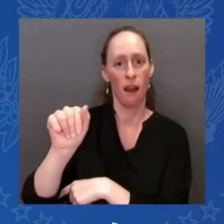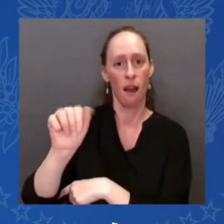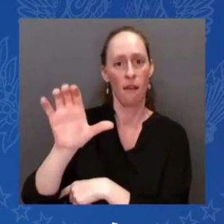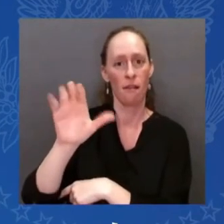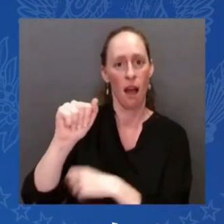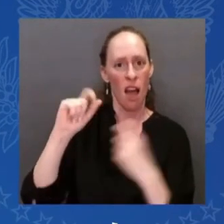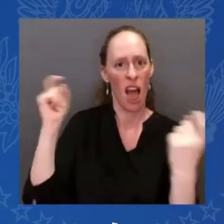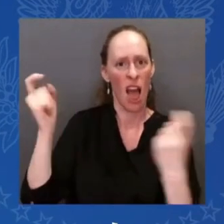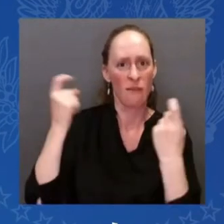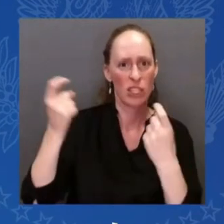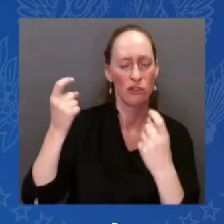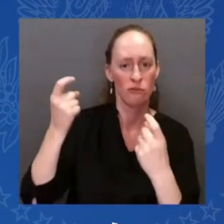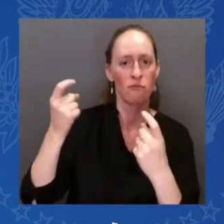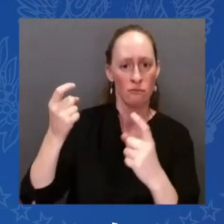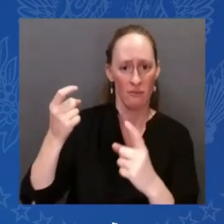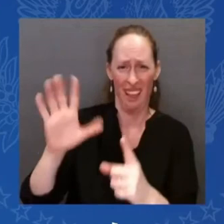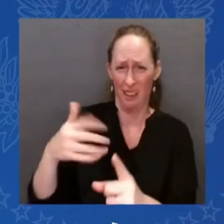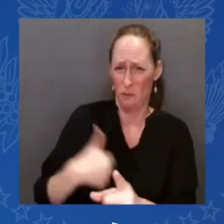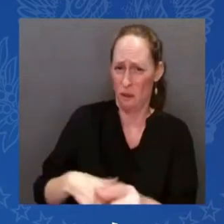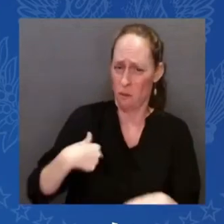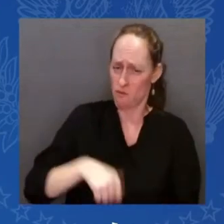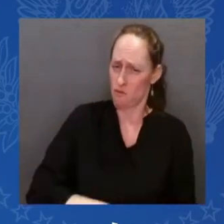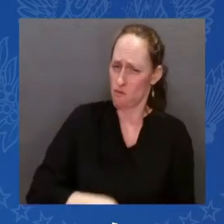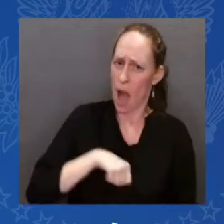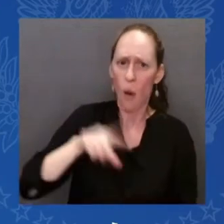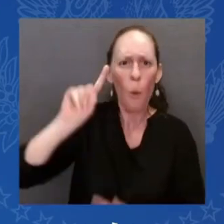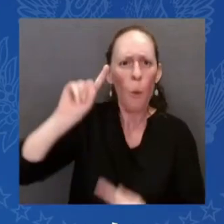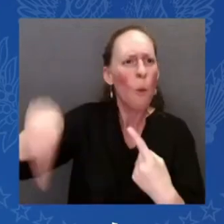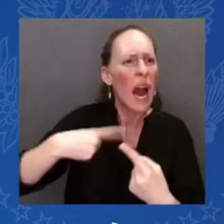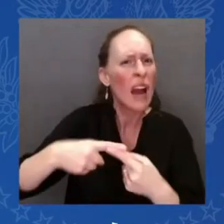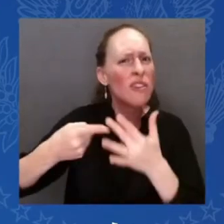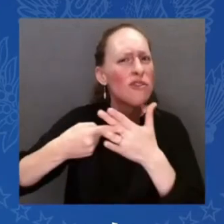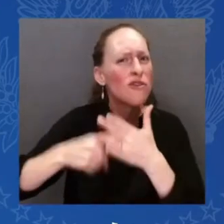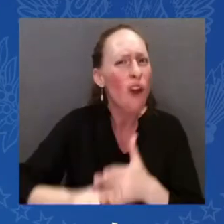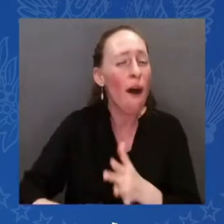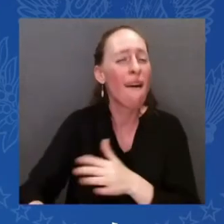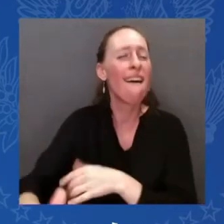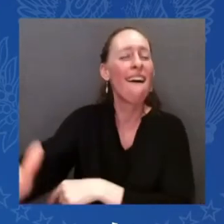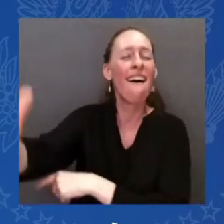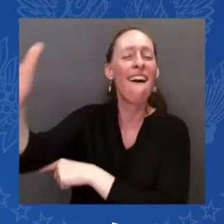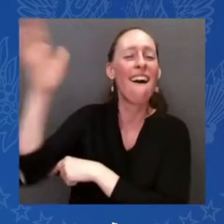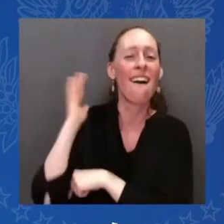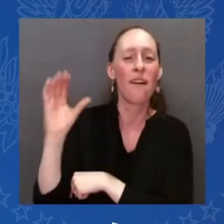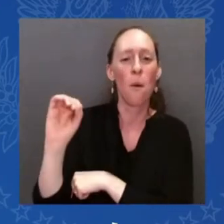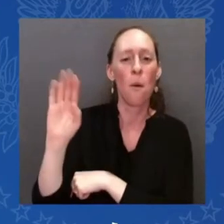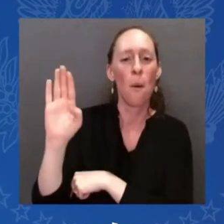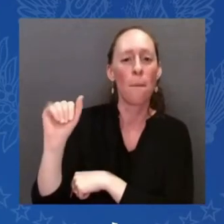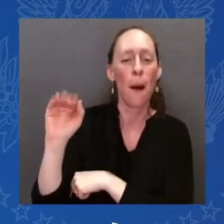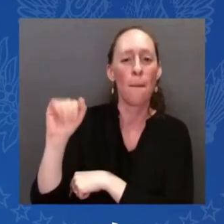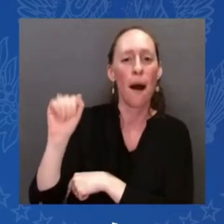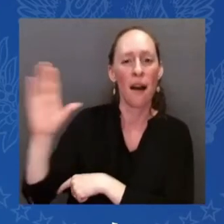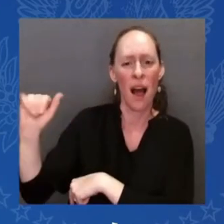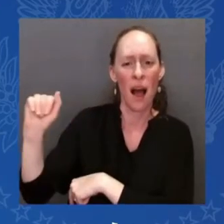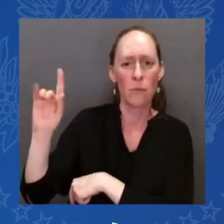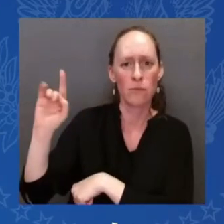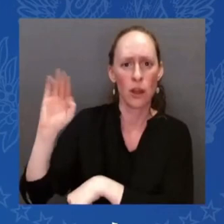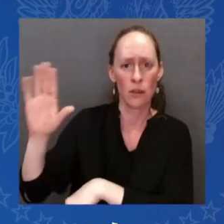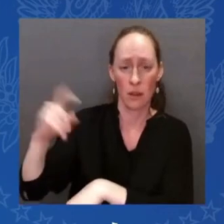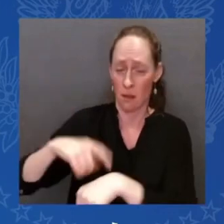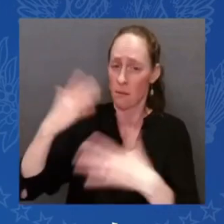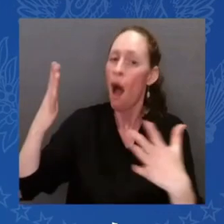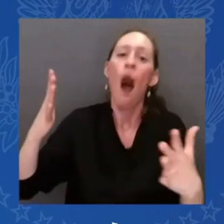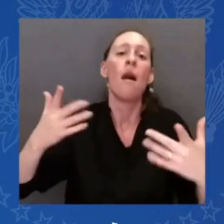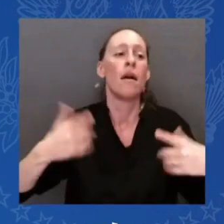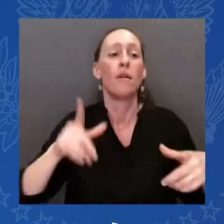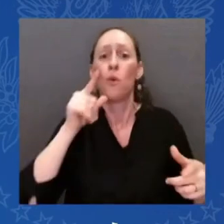This has transformed the lives of hundreds of thousands of dreamers who were brought here as children, who only know America as their home,